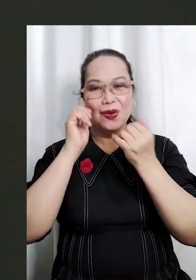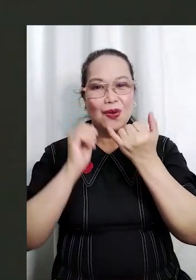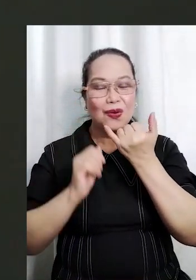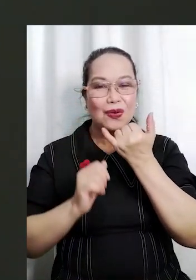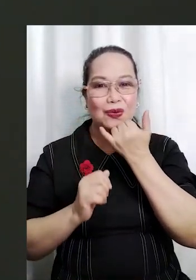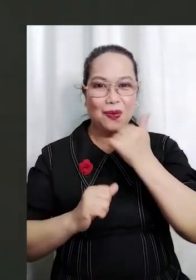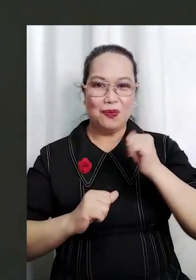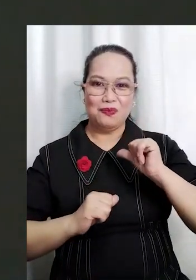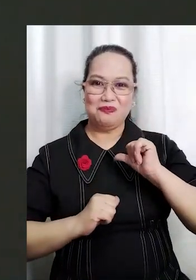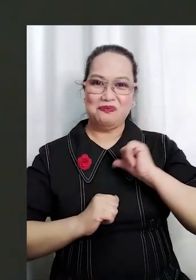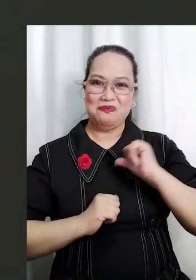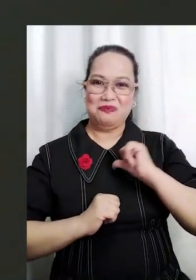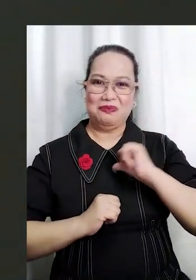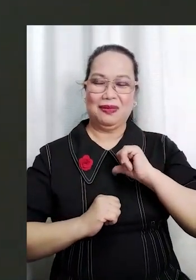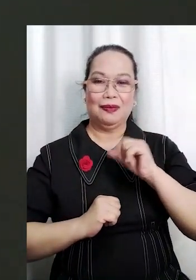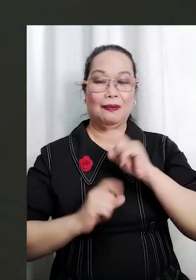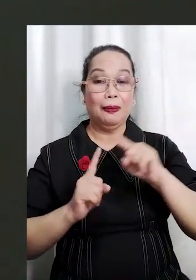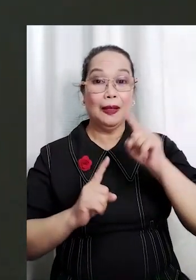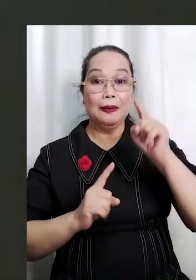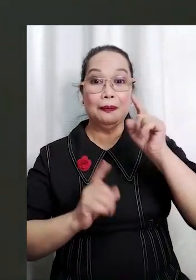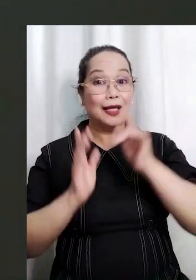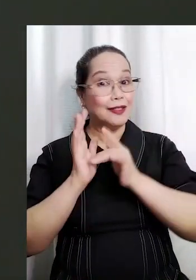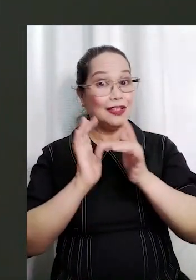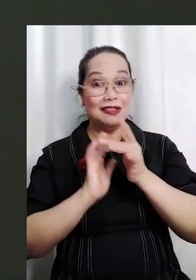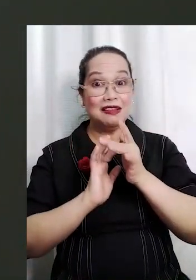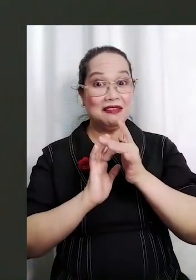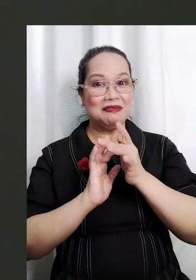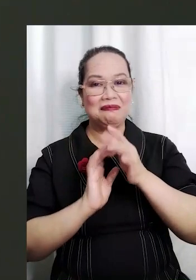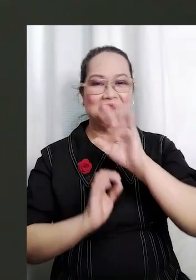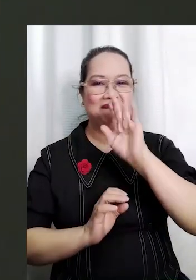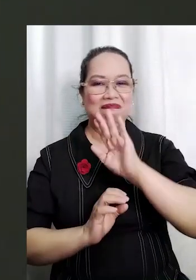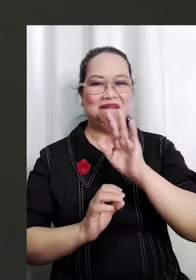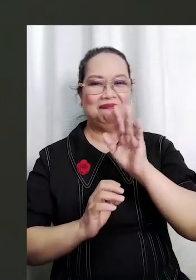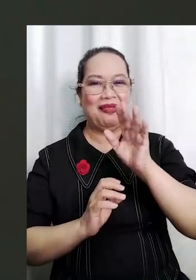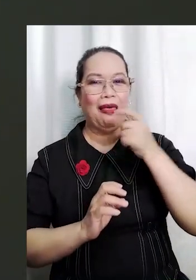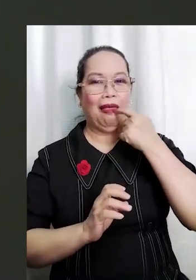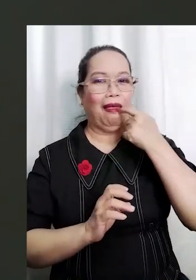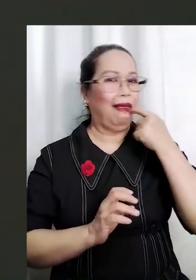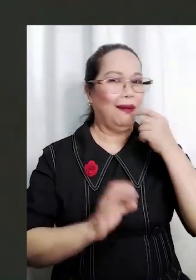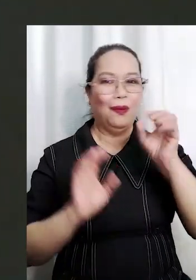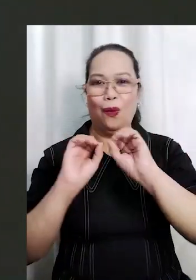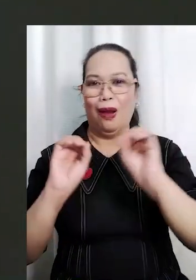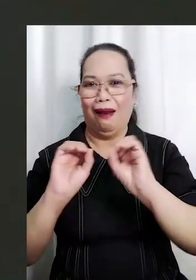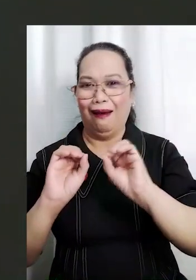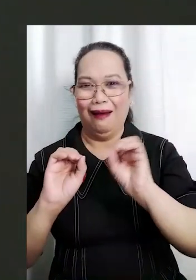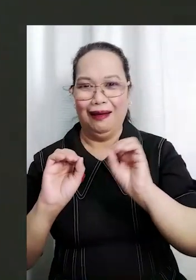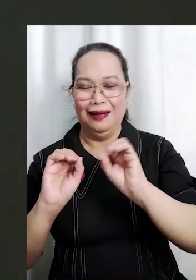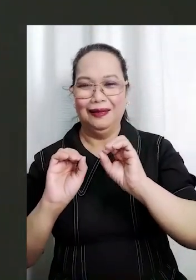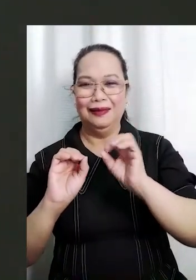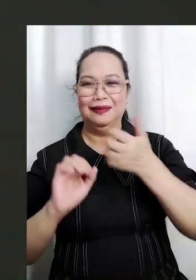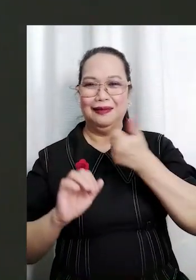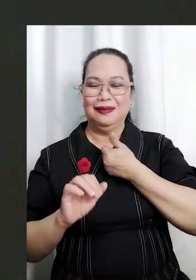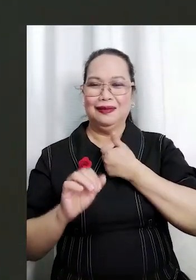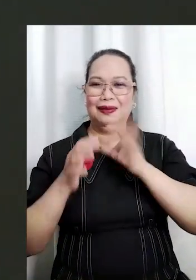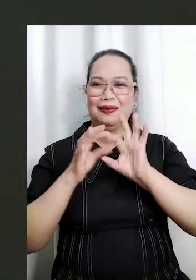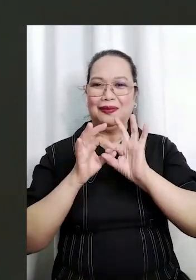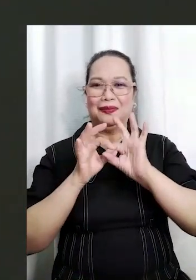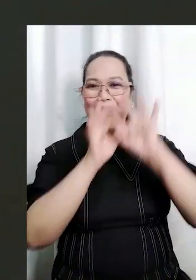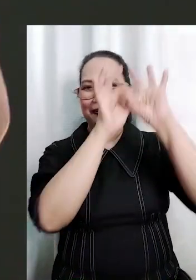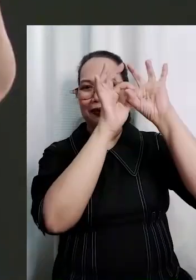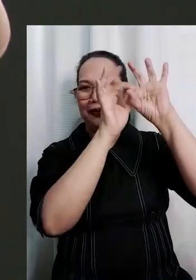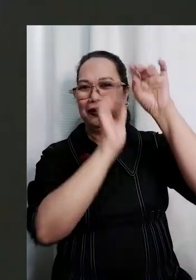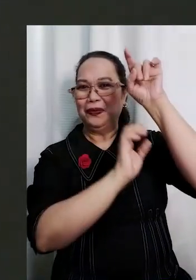of boasting. Pero di natinag ang Panginoong Jesus. Matibay ang pagkakakilala niya sa pagkaugnay